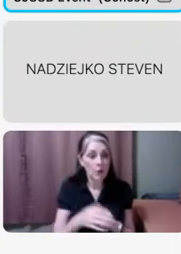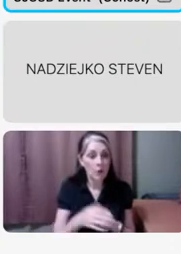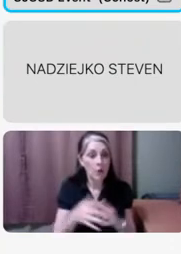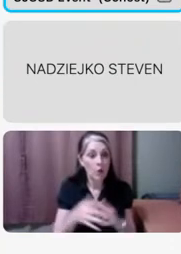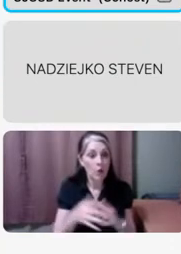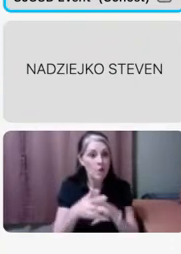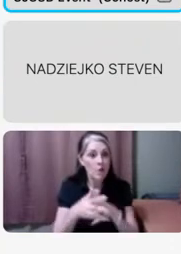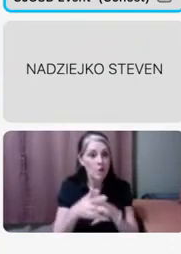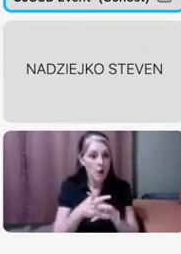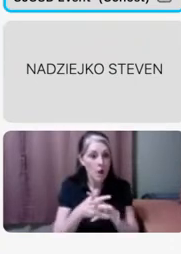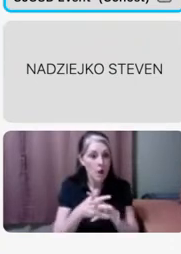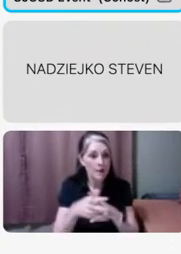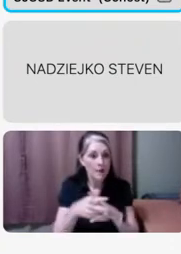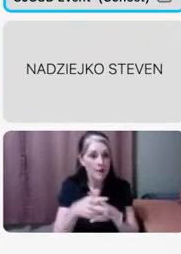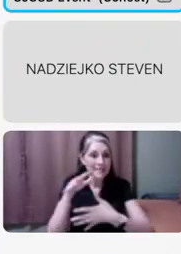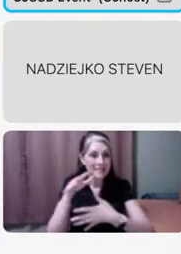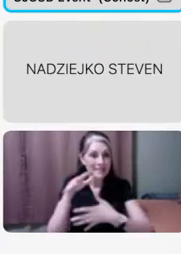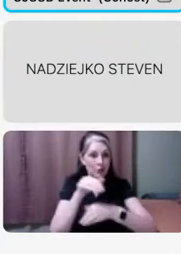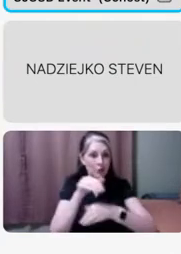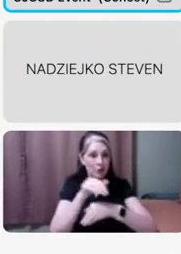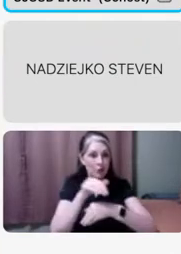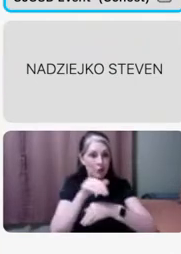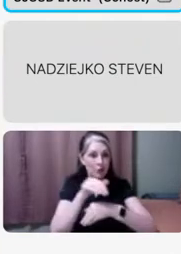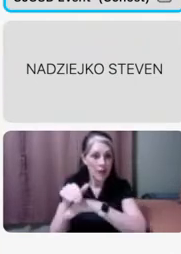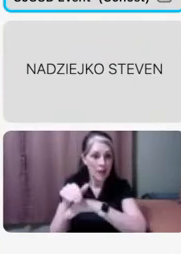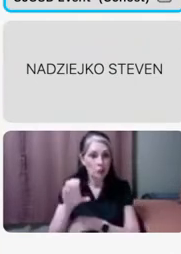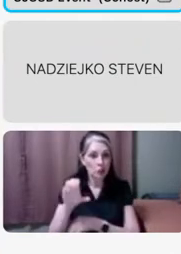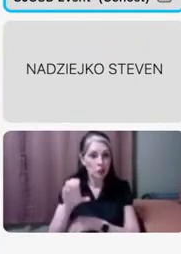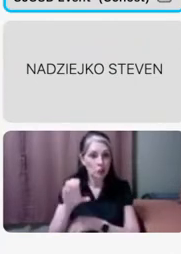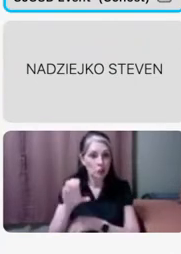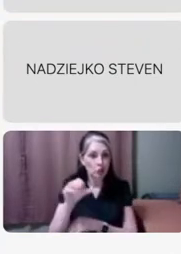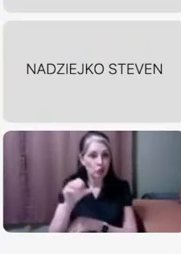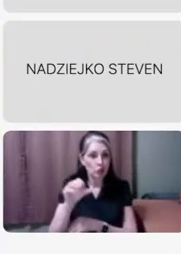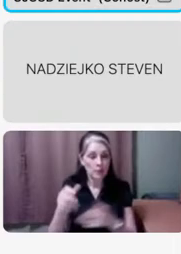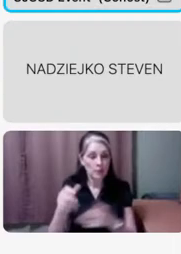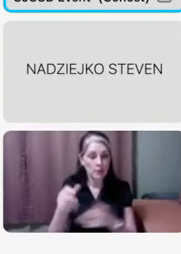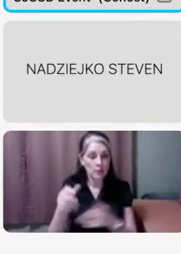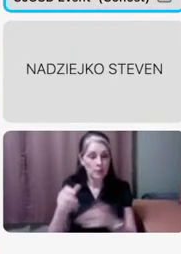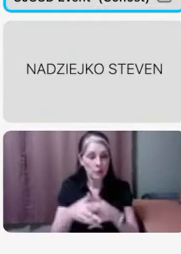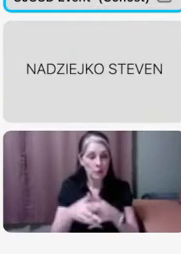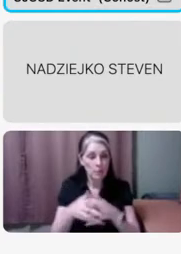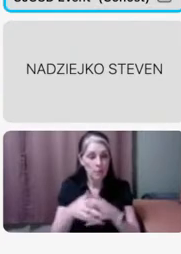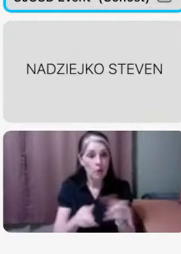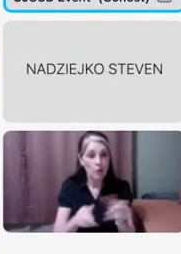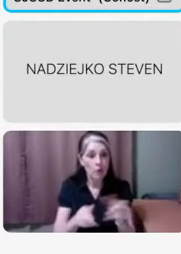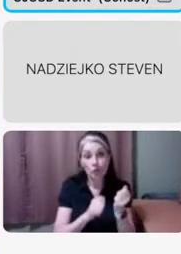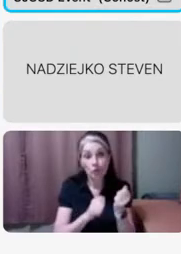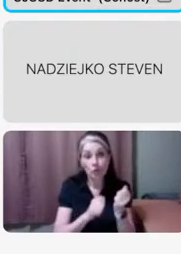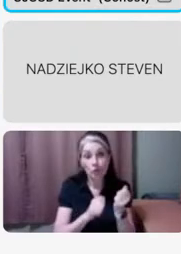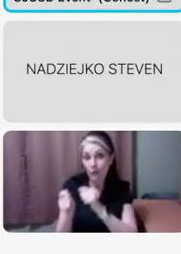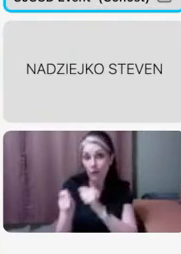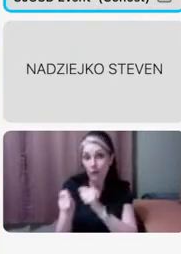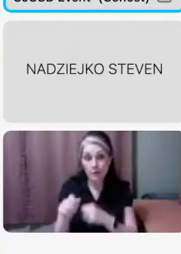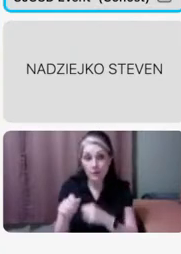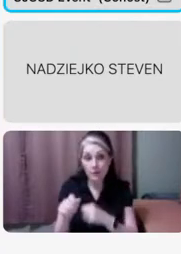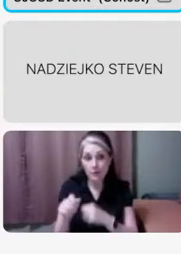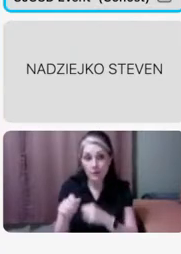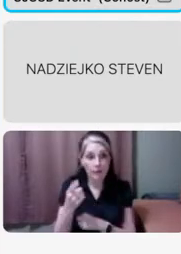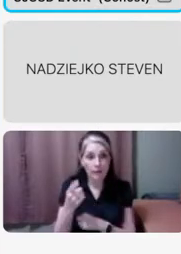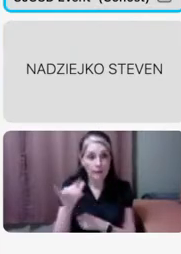gchs football players cheerleaders legacy regiment marching band